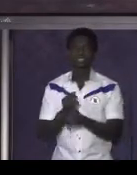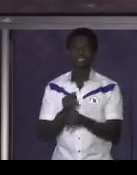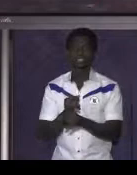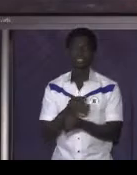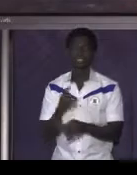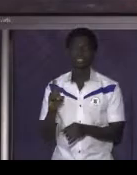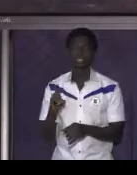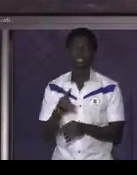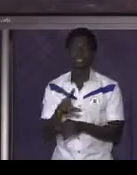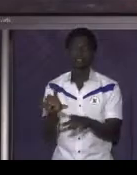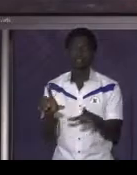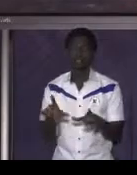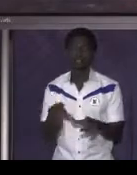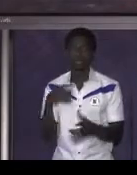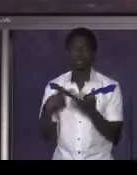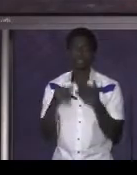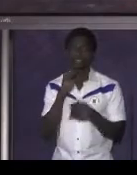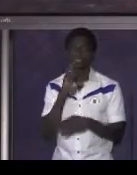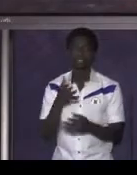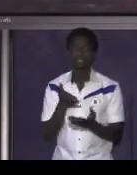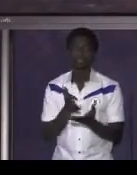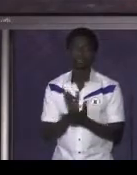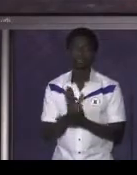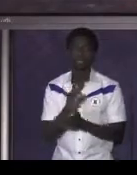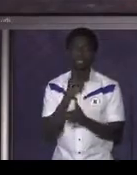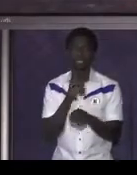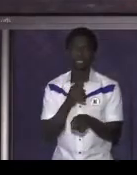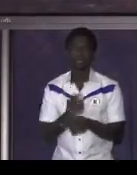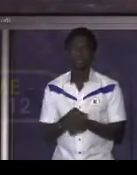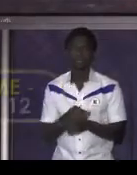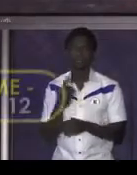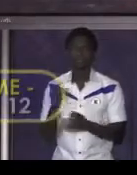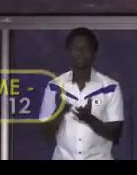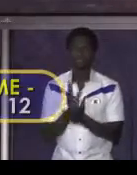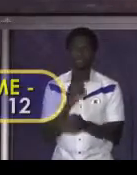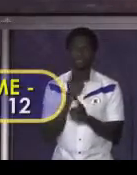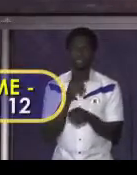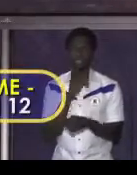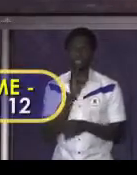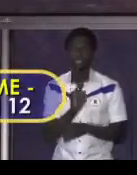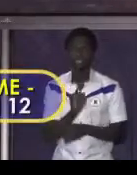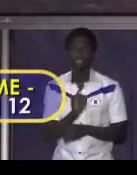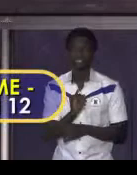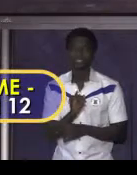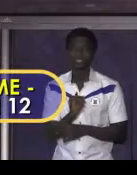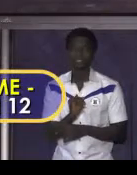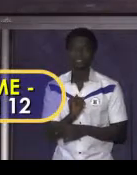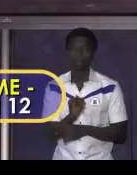local. What's the correct answer? The correct answer is